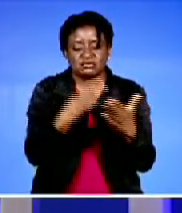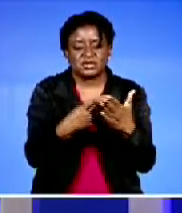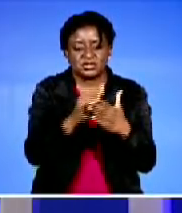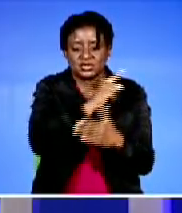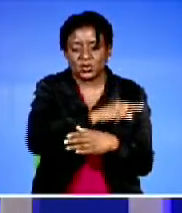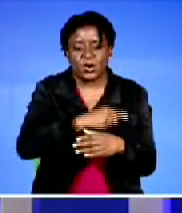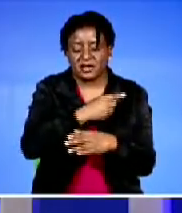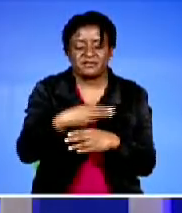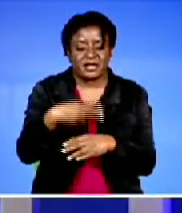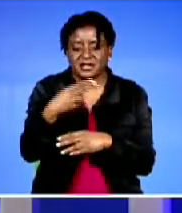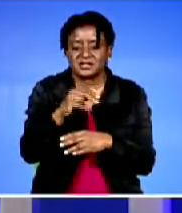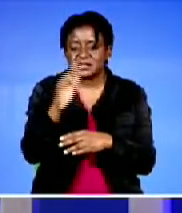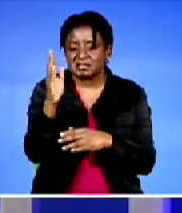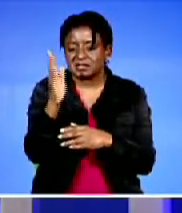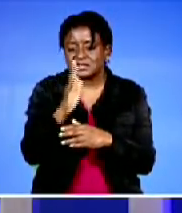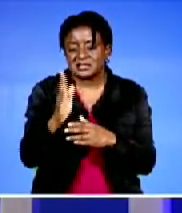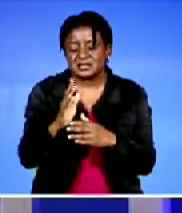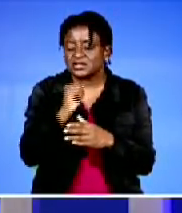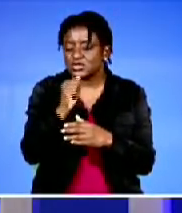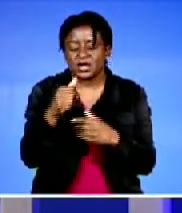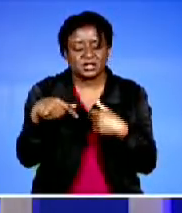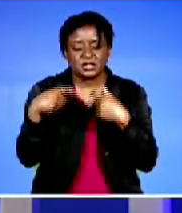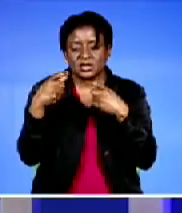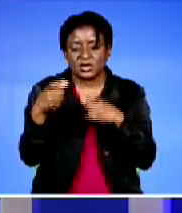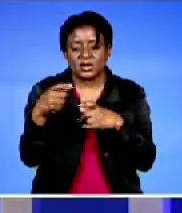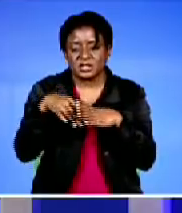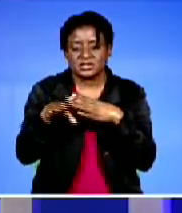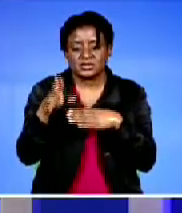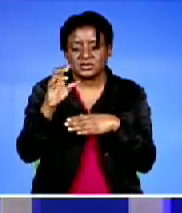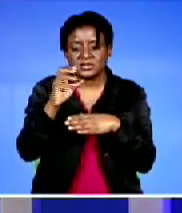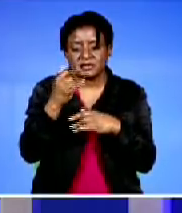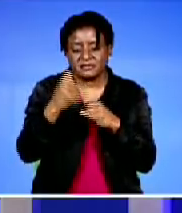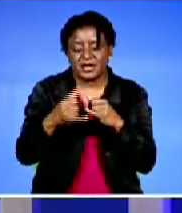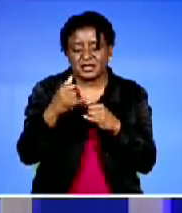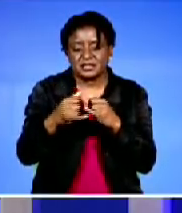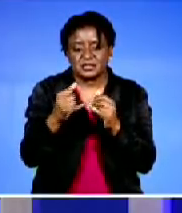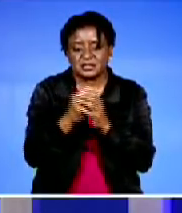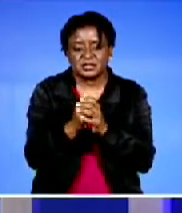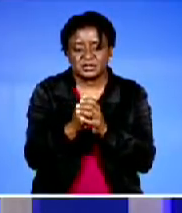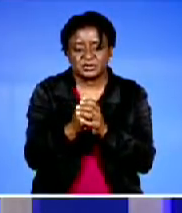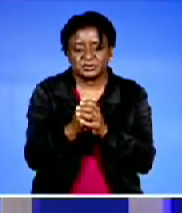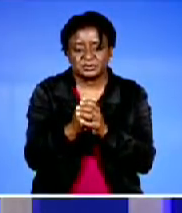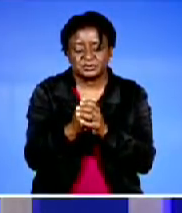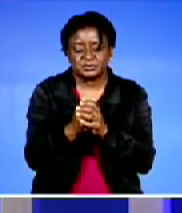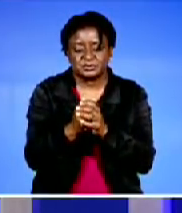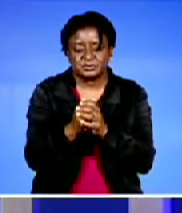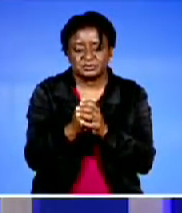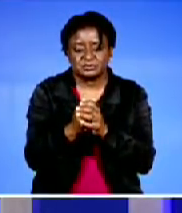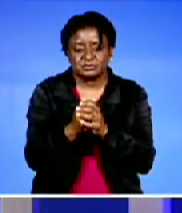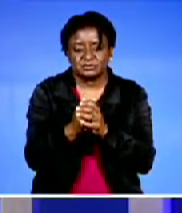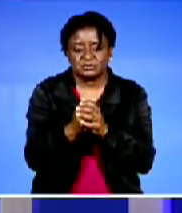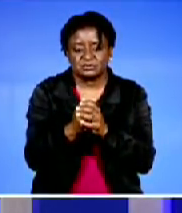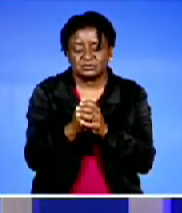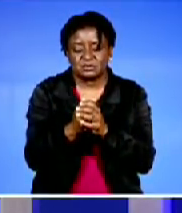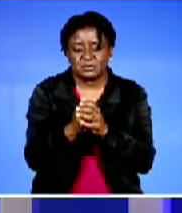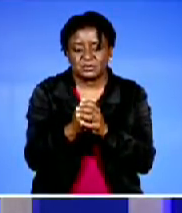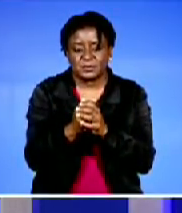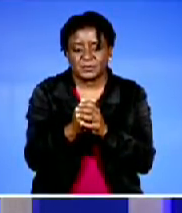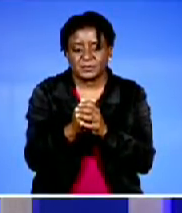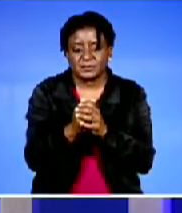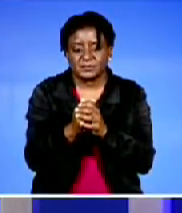neither advancing to the final. Giles Edian had a best of 6'10.25", while Kyle Alcine cleared 6'8